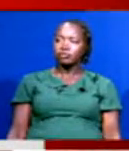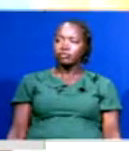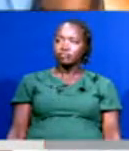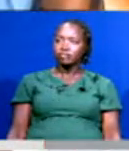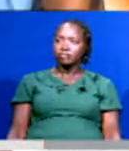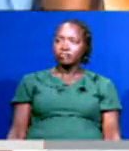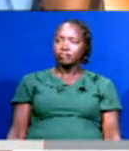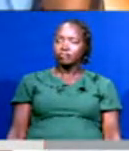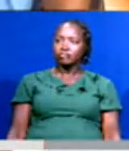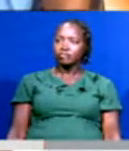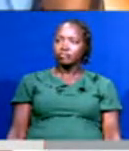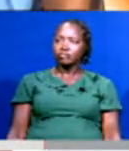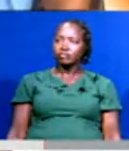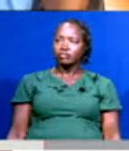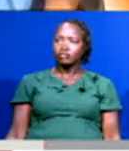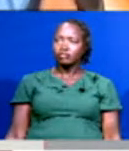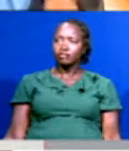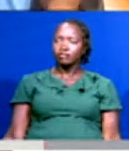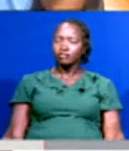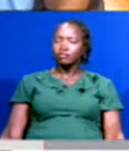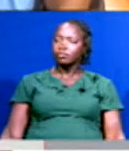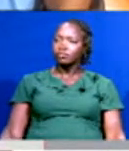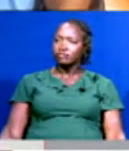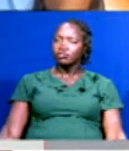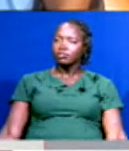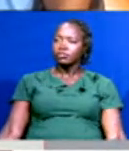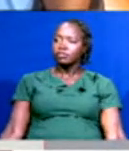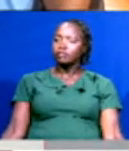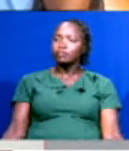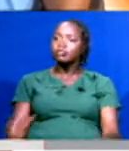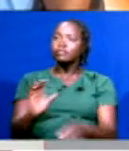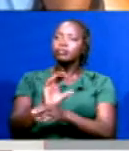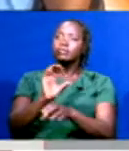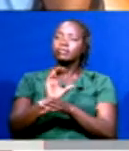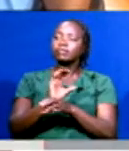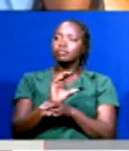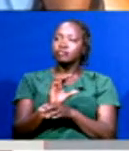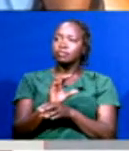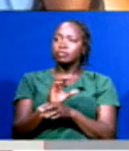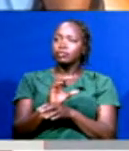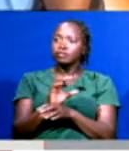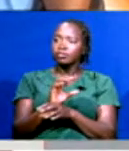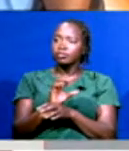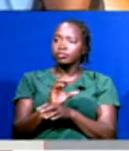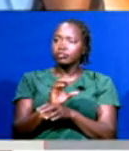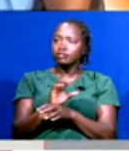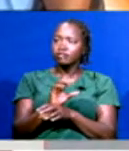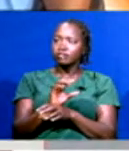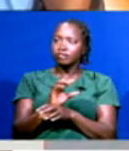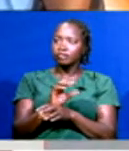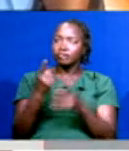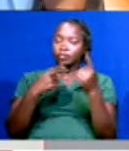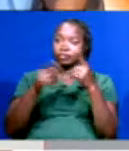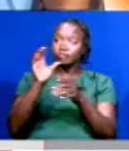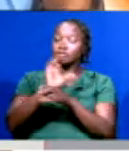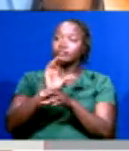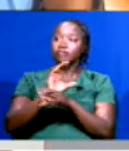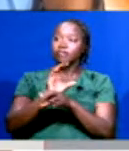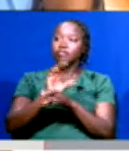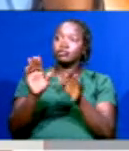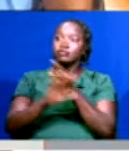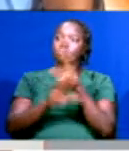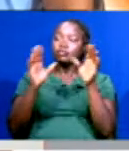tuendelee. Live pictures coming to us from Roysambu, from the Roysambu Chapel, Winners Chapel, where Deputy